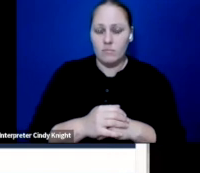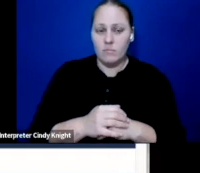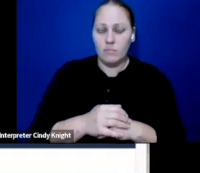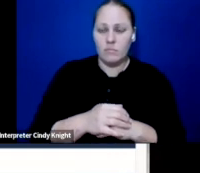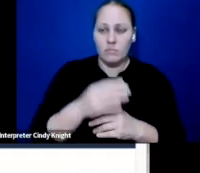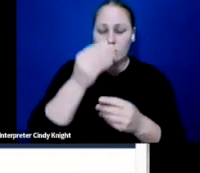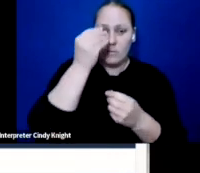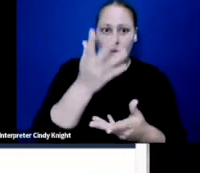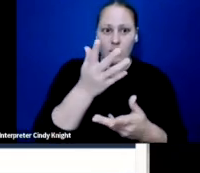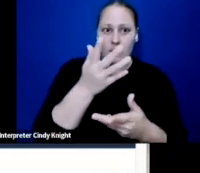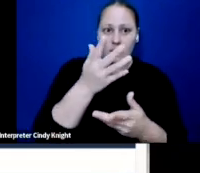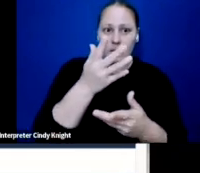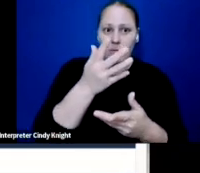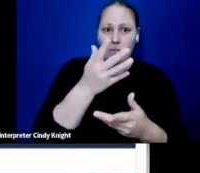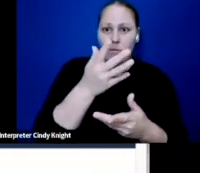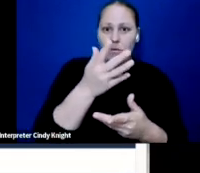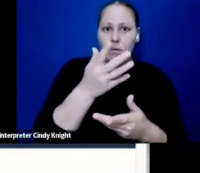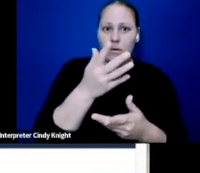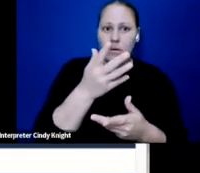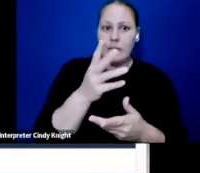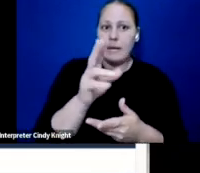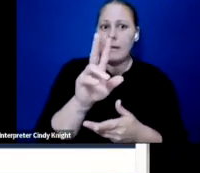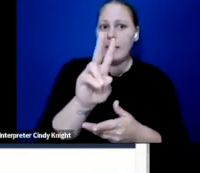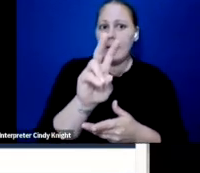There are data points to capture veteran-related information.